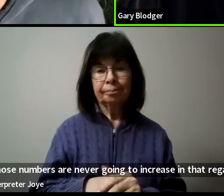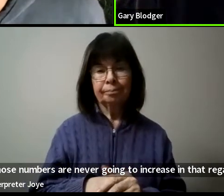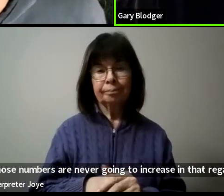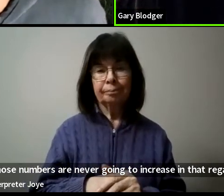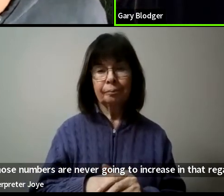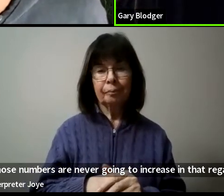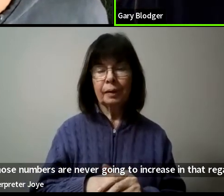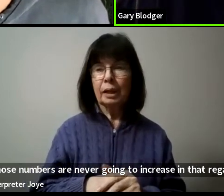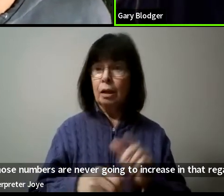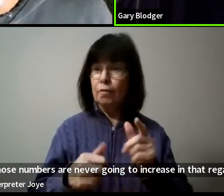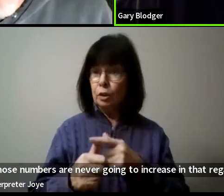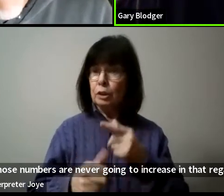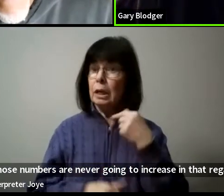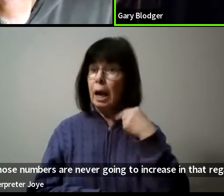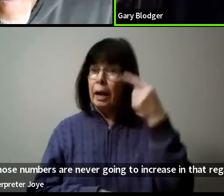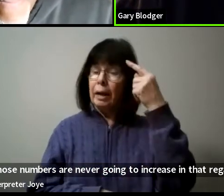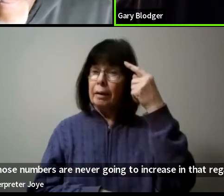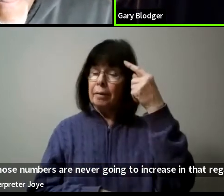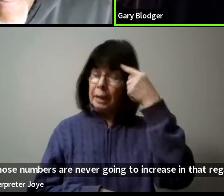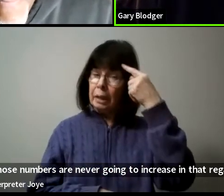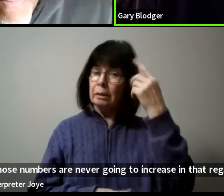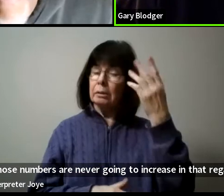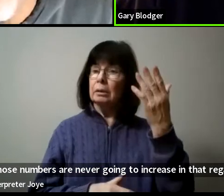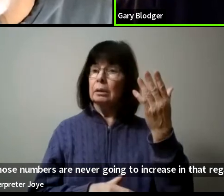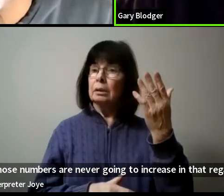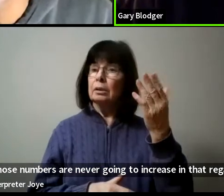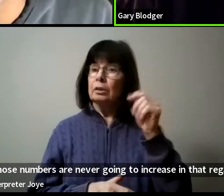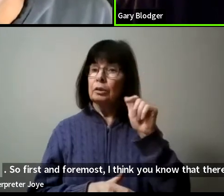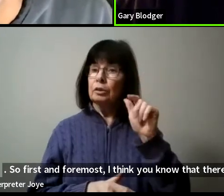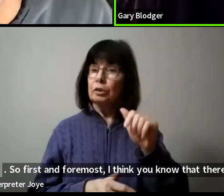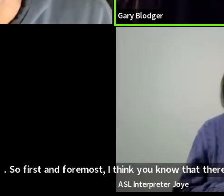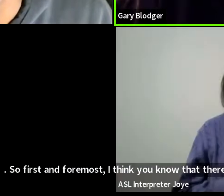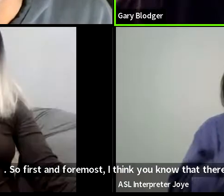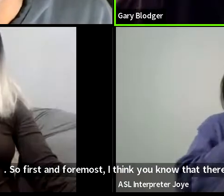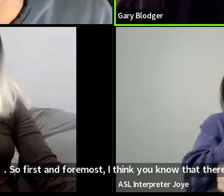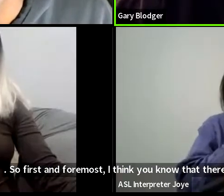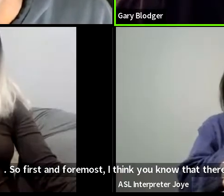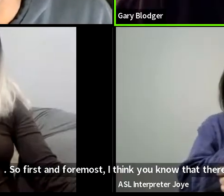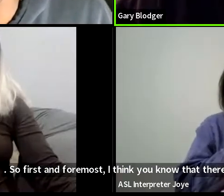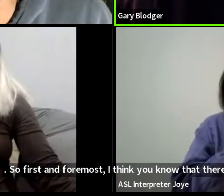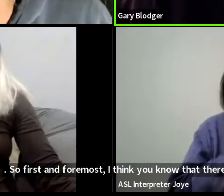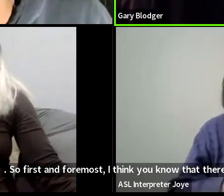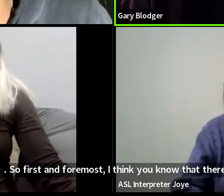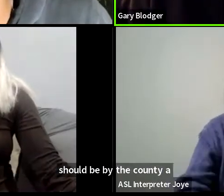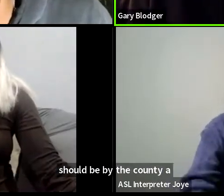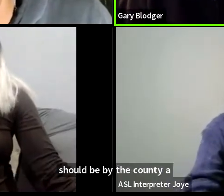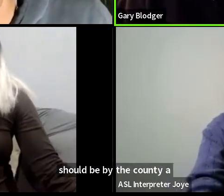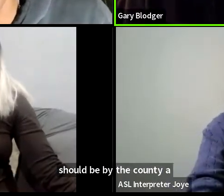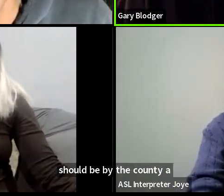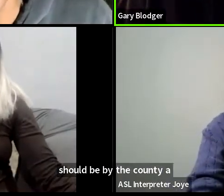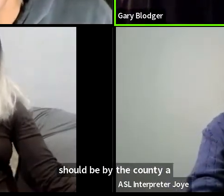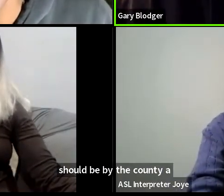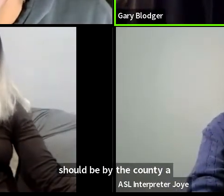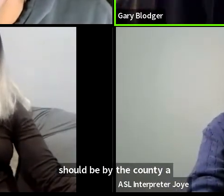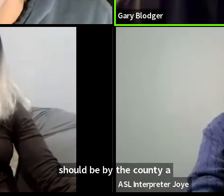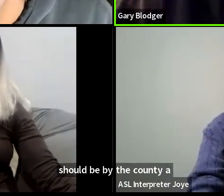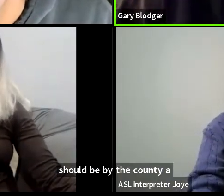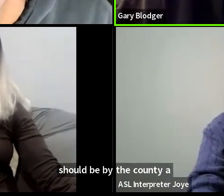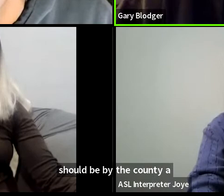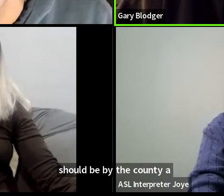and foremost, I think, that there should be, by the county, a further emphasis and investment